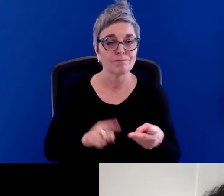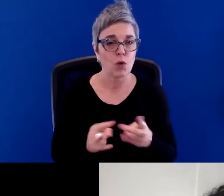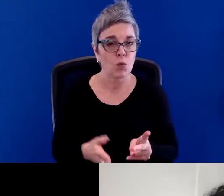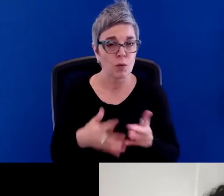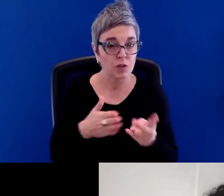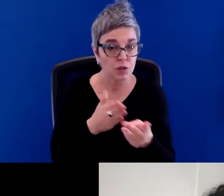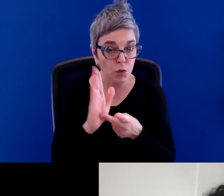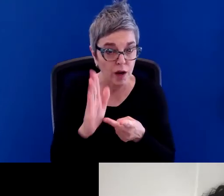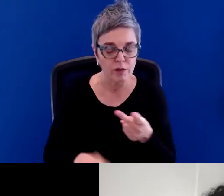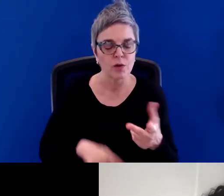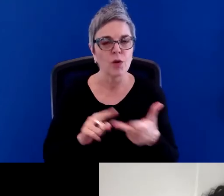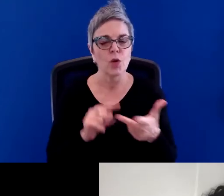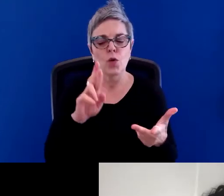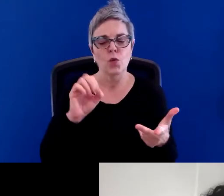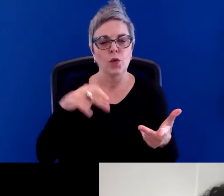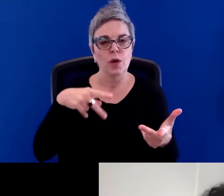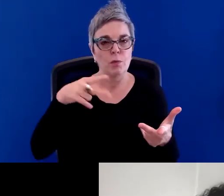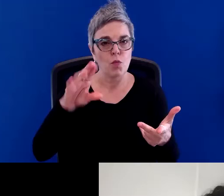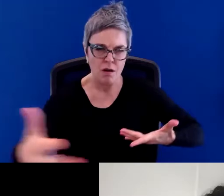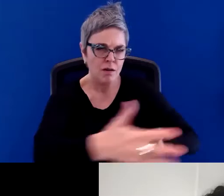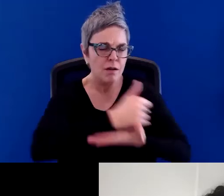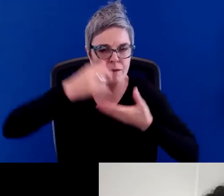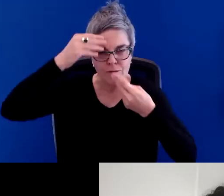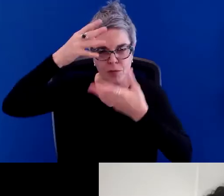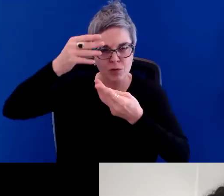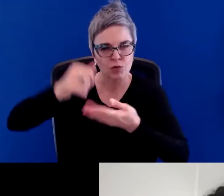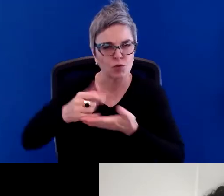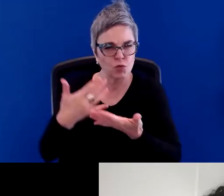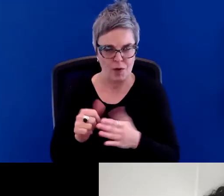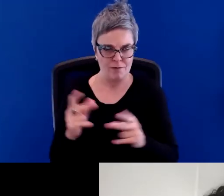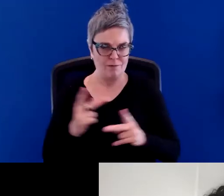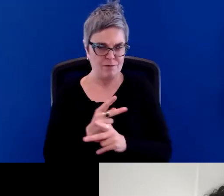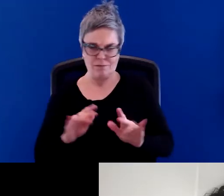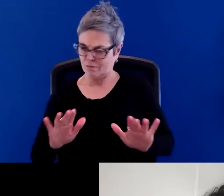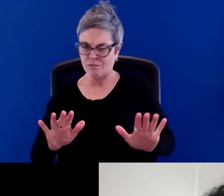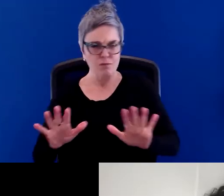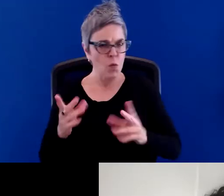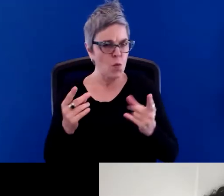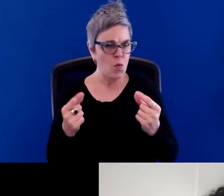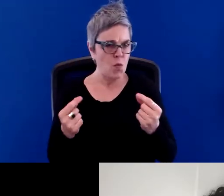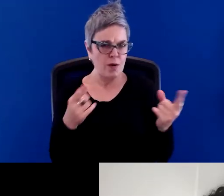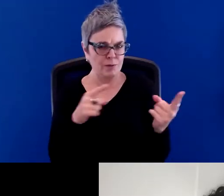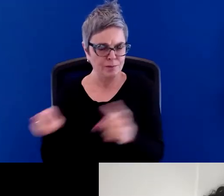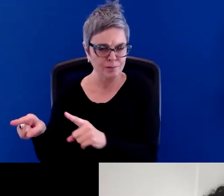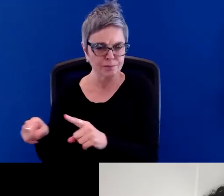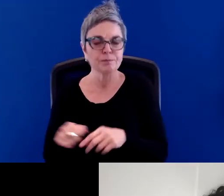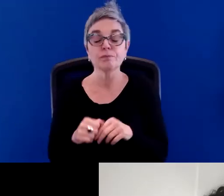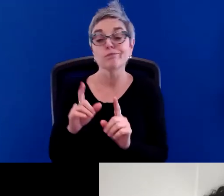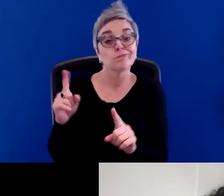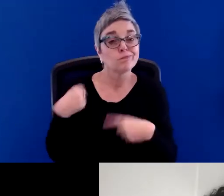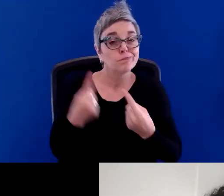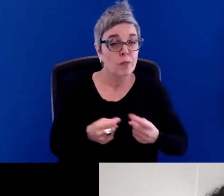repro justice, and reproductive justice, as we color reproductive justice activists have created a movement that